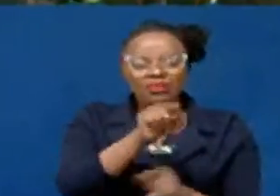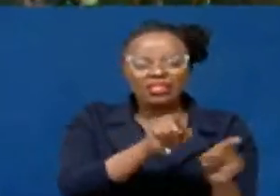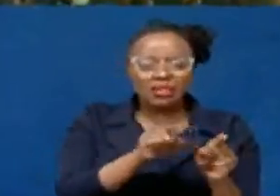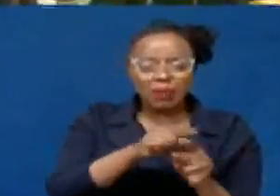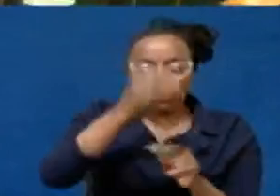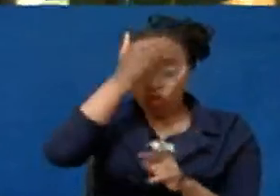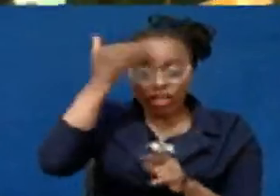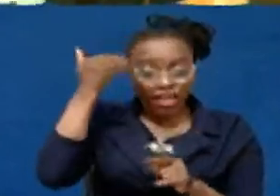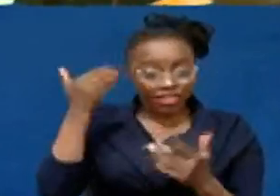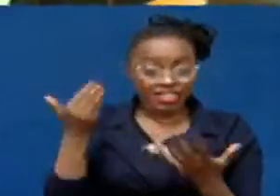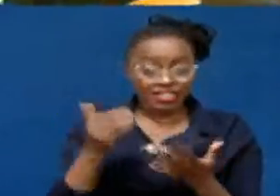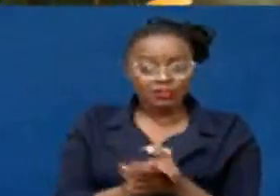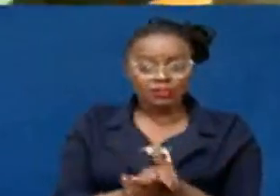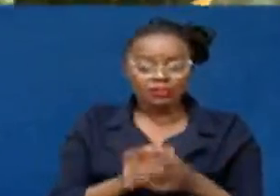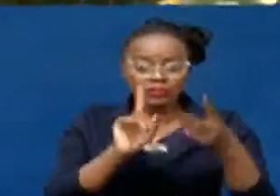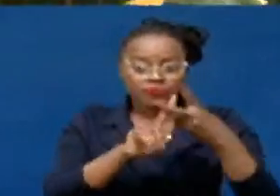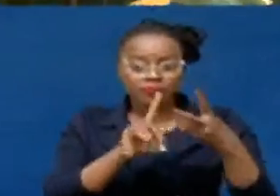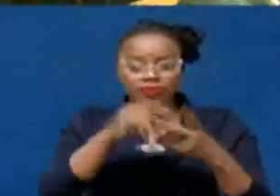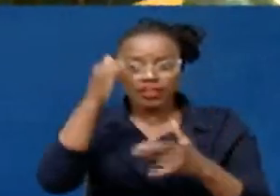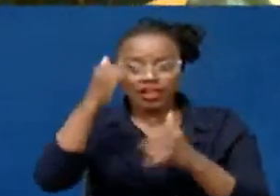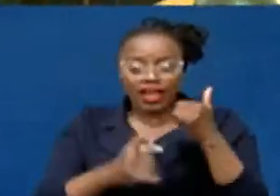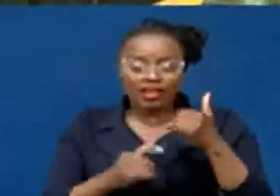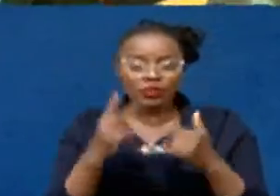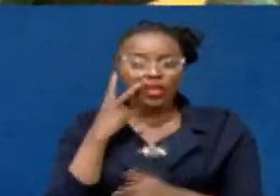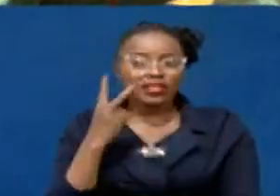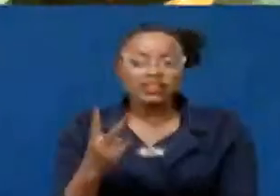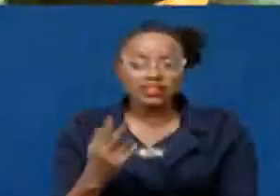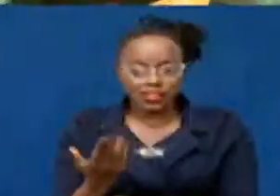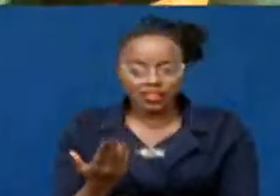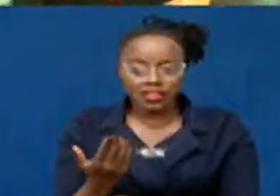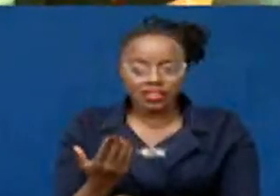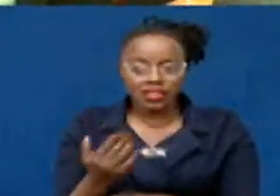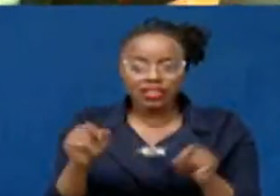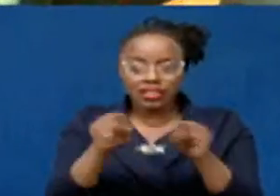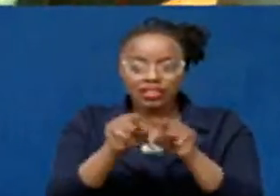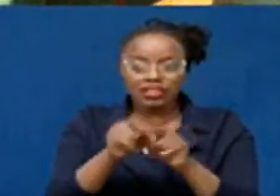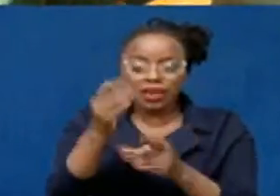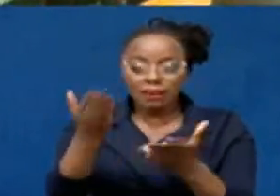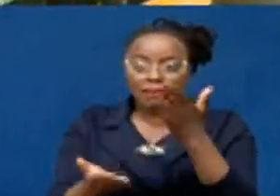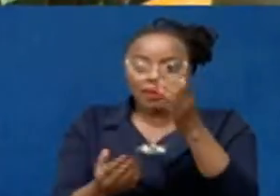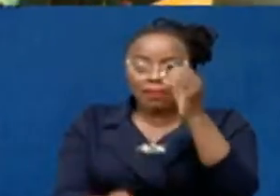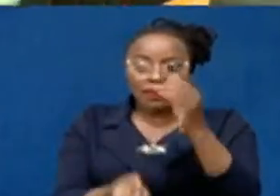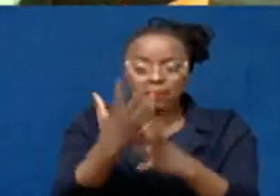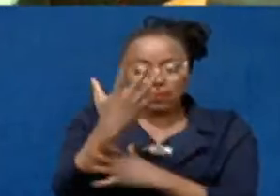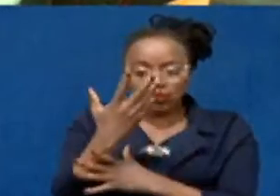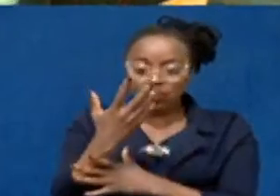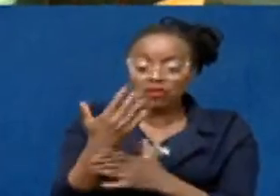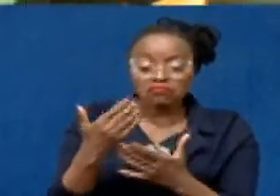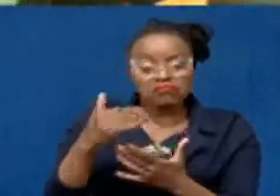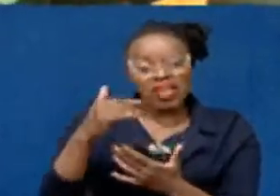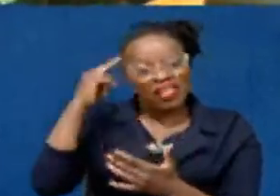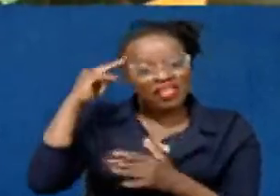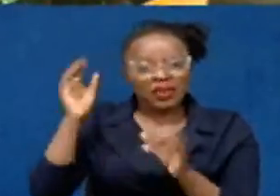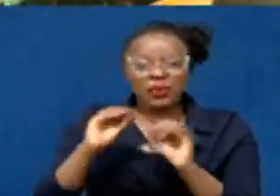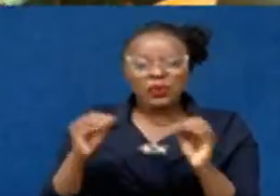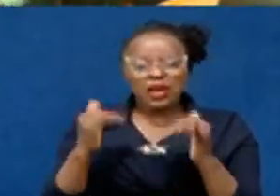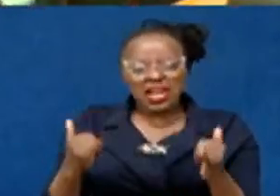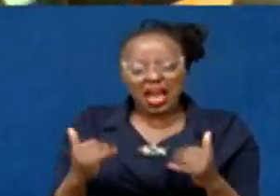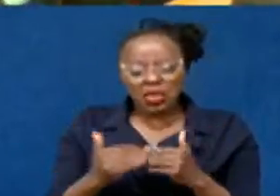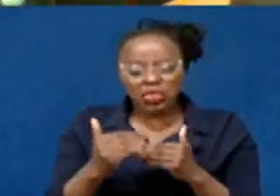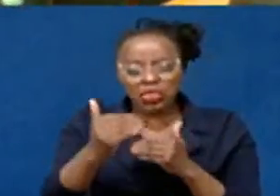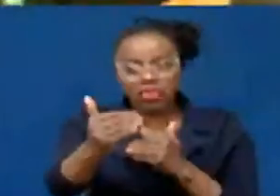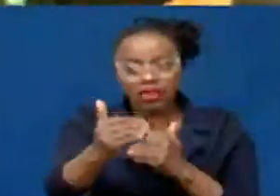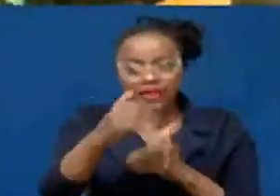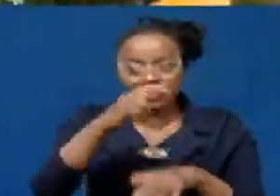two, is this the last we're seeing such maybe formations in the offing? I don't think so. Between now and